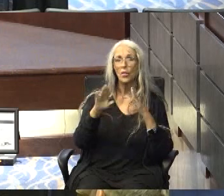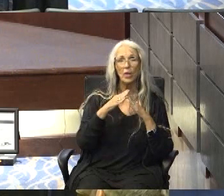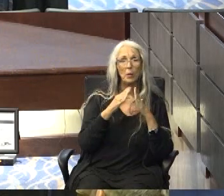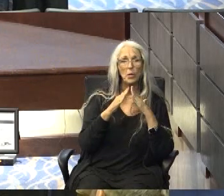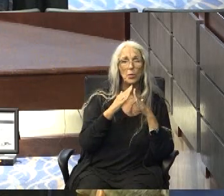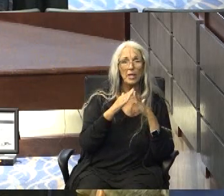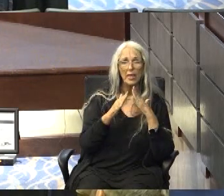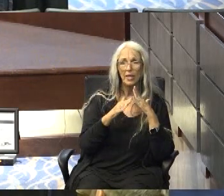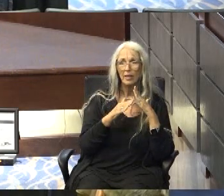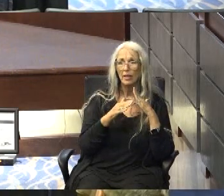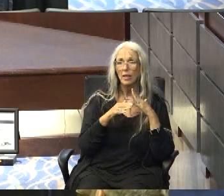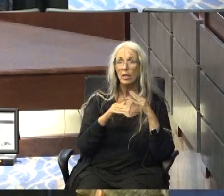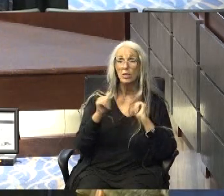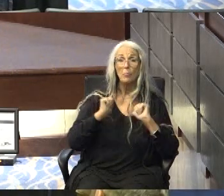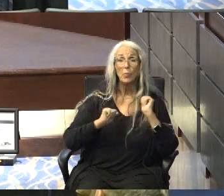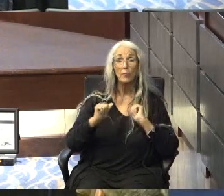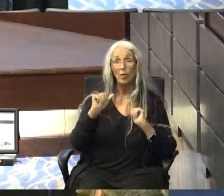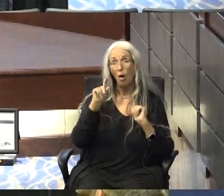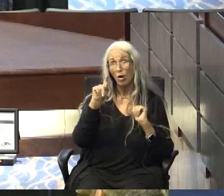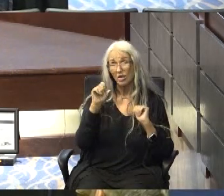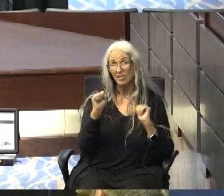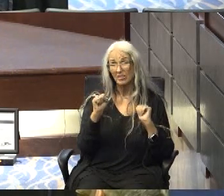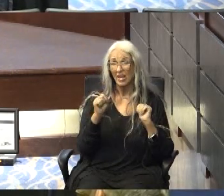because performing arts centers can be stuffy.